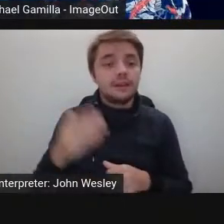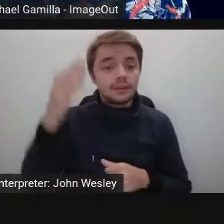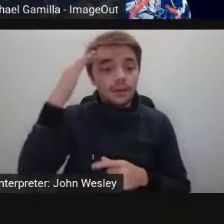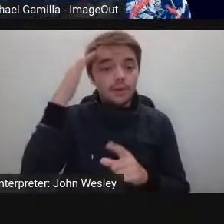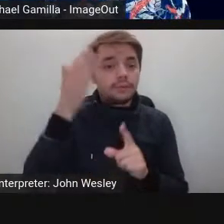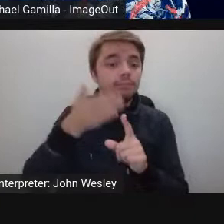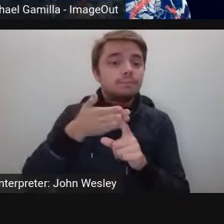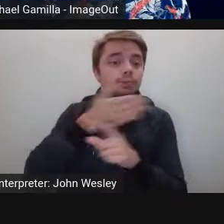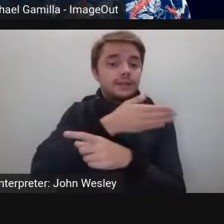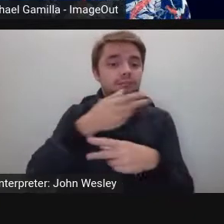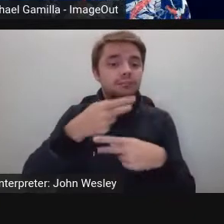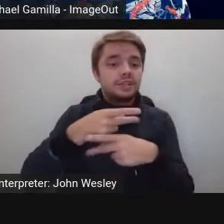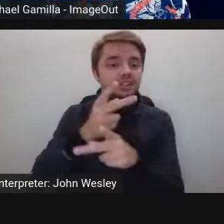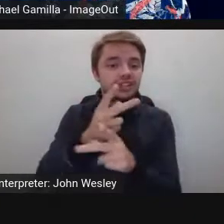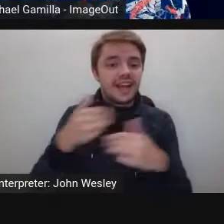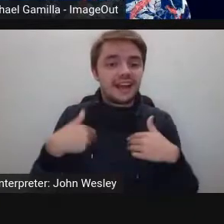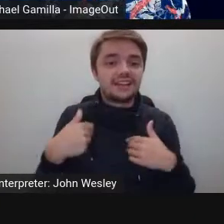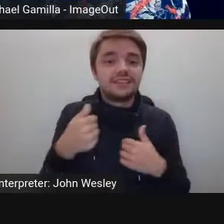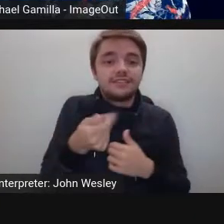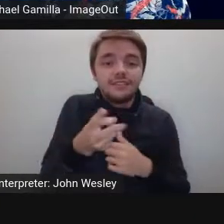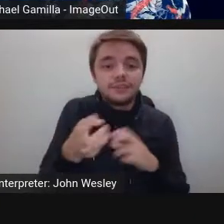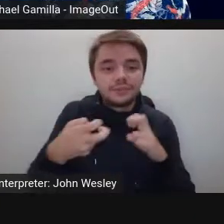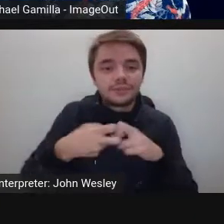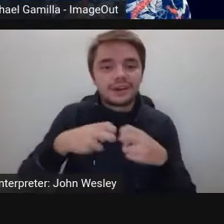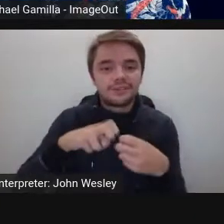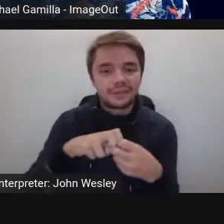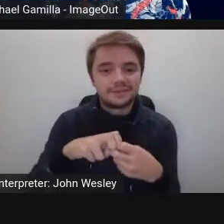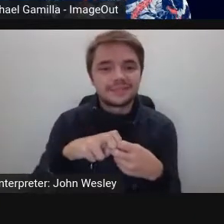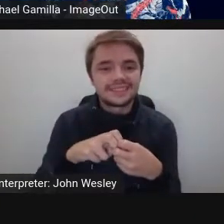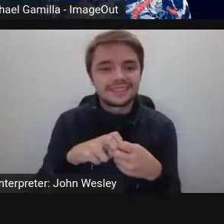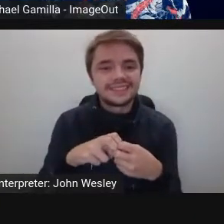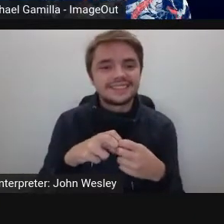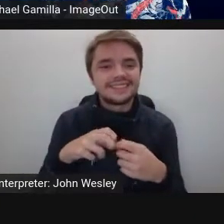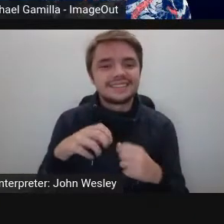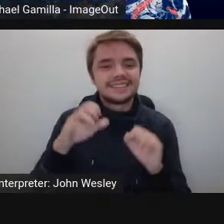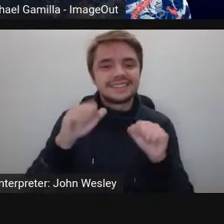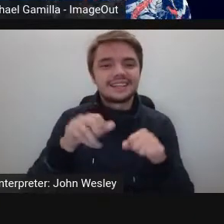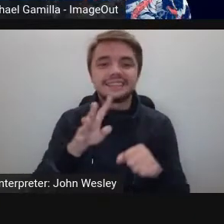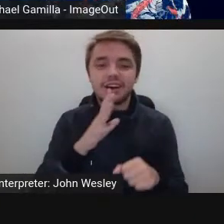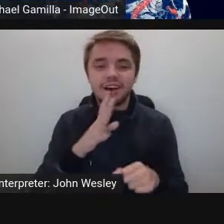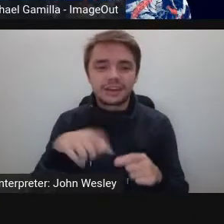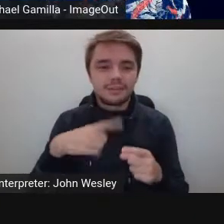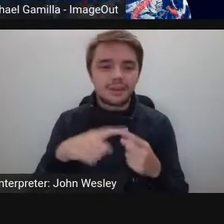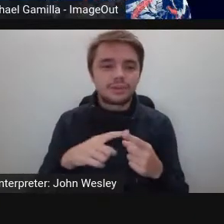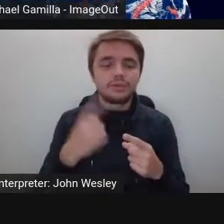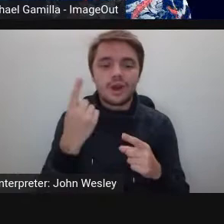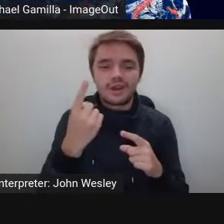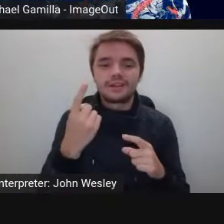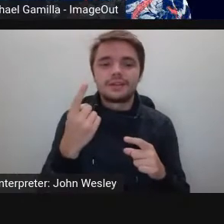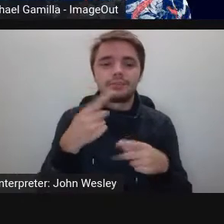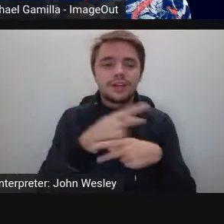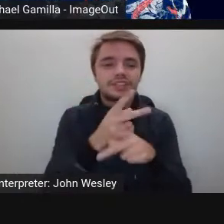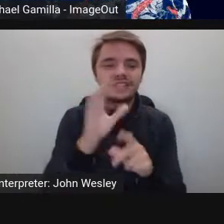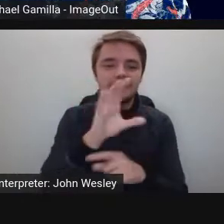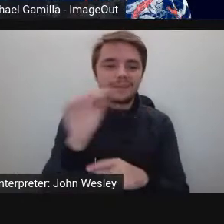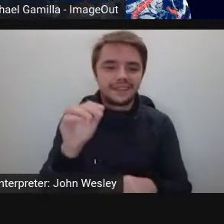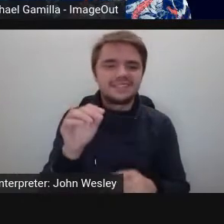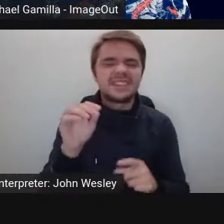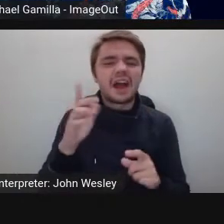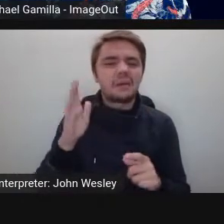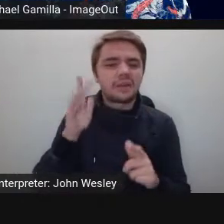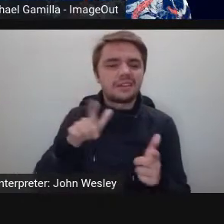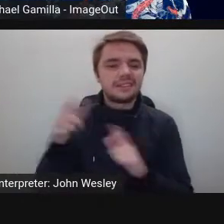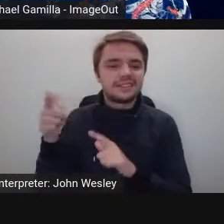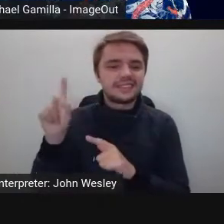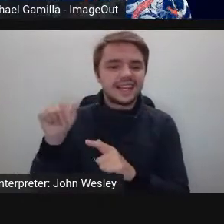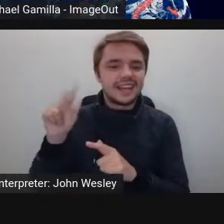of issues. Dave can actually talk to you about one production company that we were looking at. I mean, yeah, so yeah, that was maybe the only